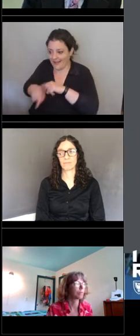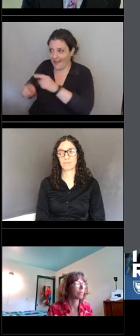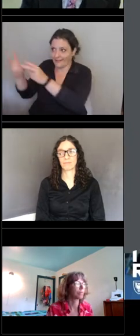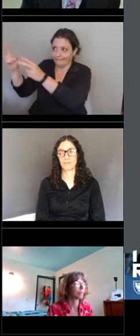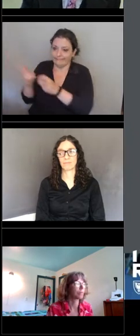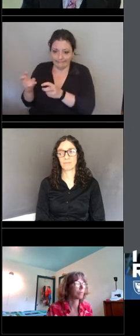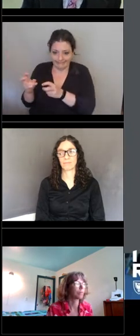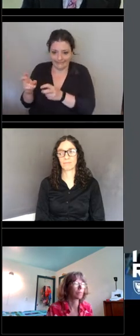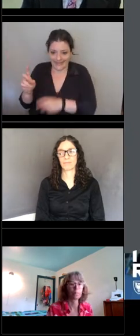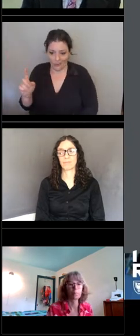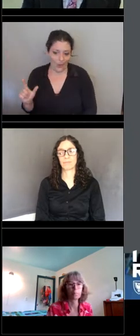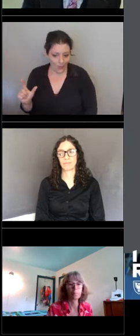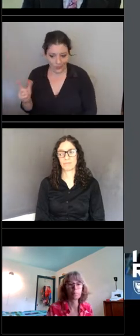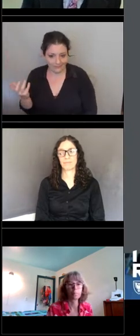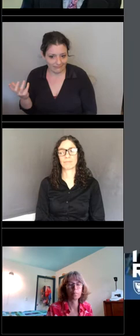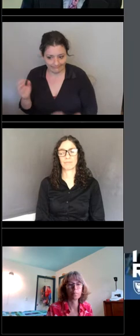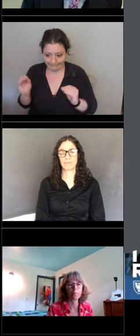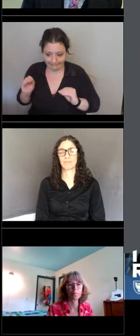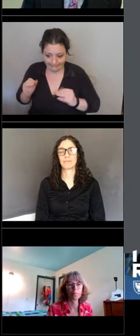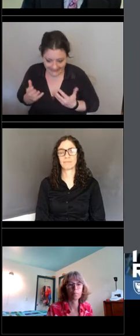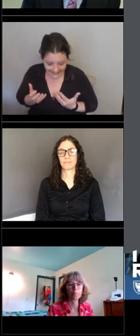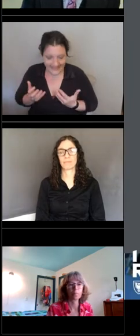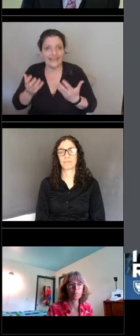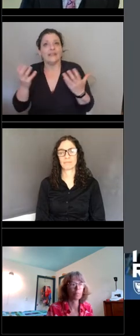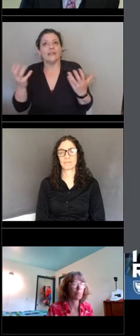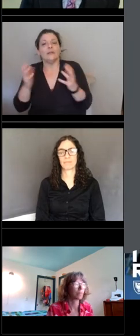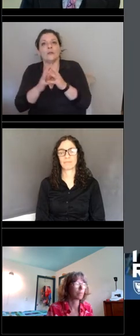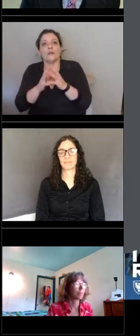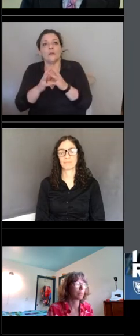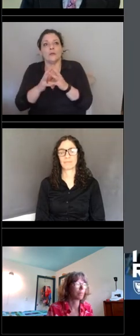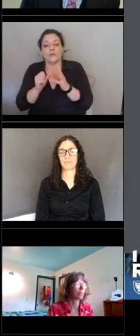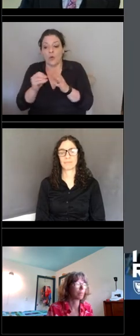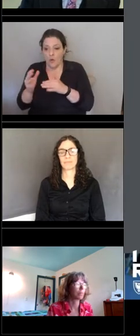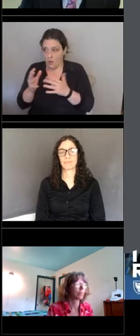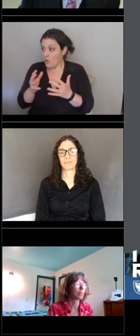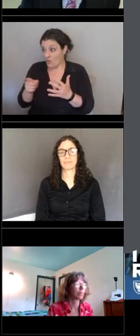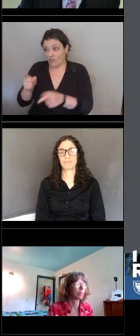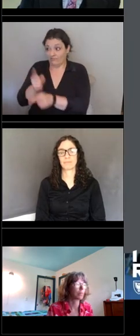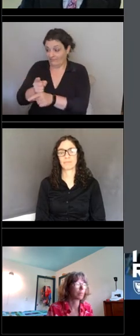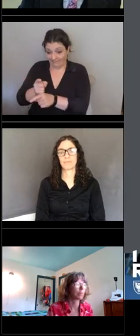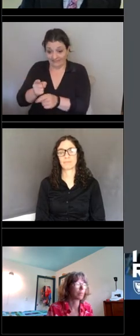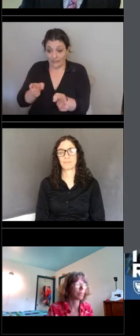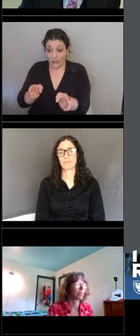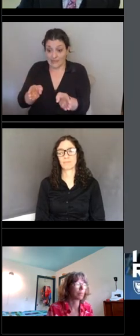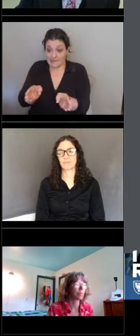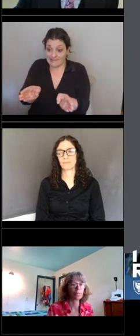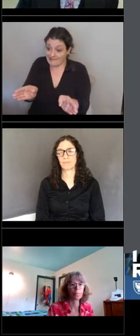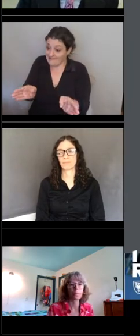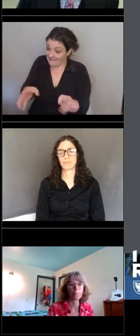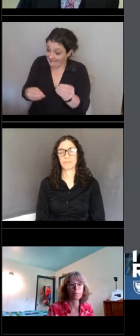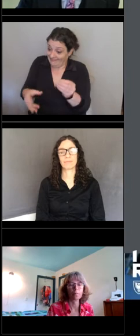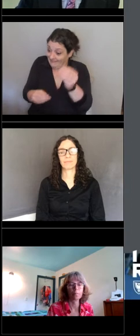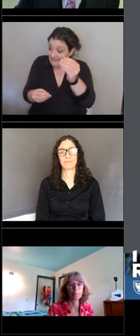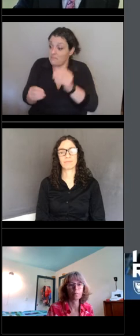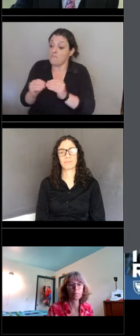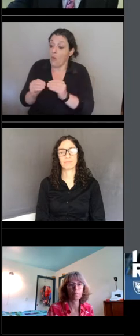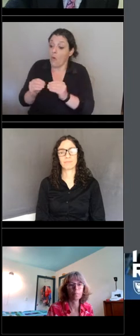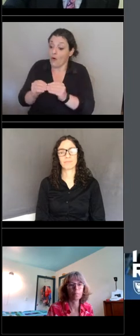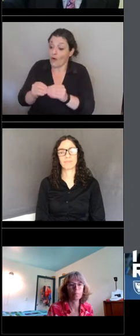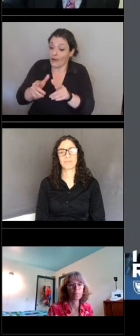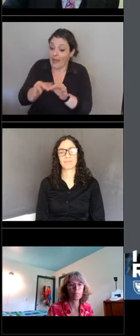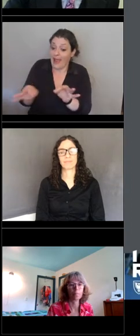forward, broadening the breadth of languages that we can dig into will just mean a higher chance of finding more actions